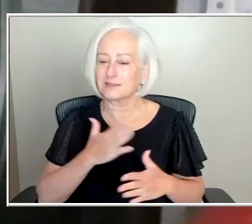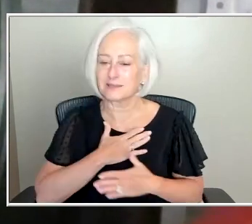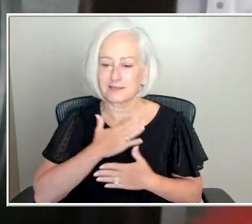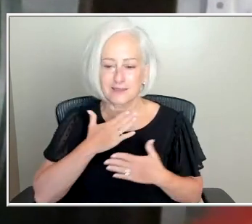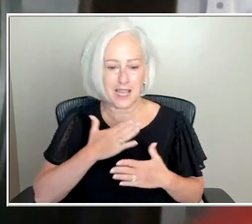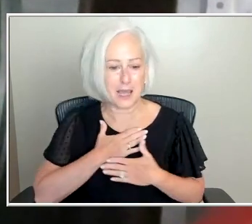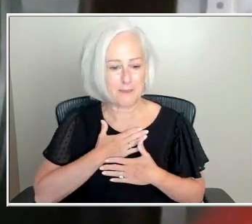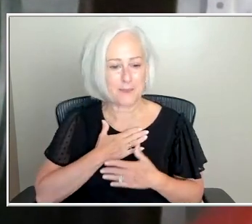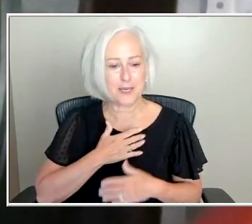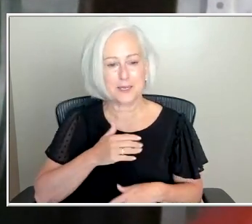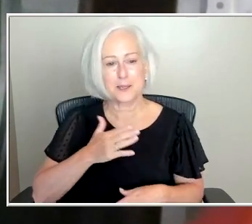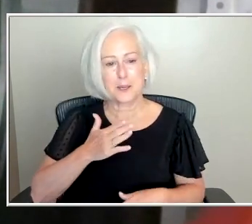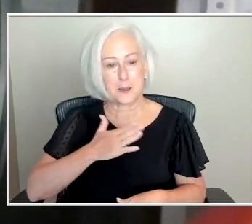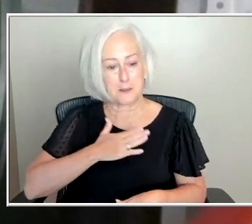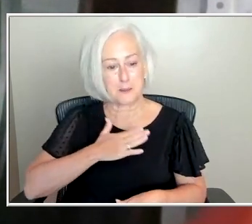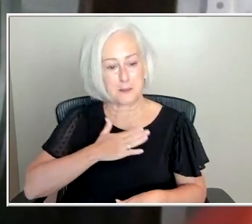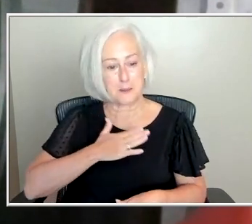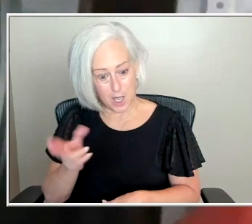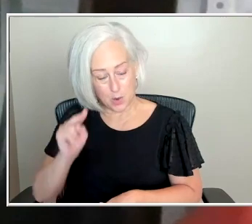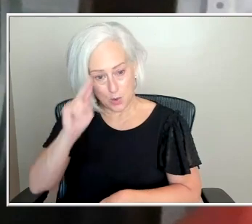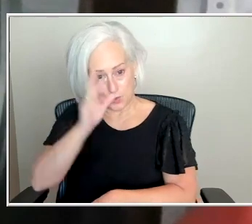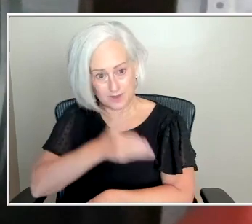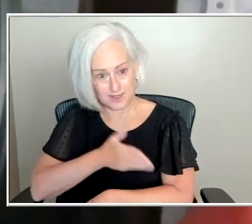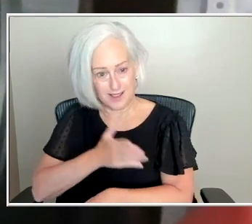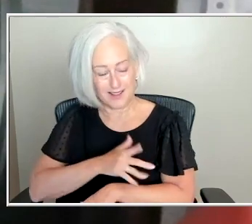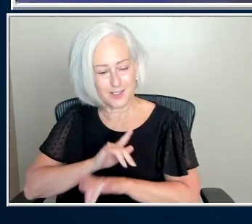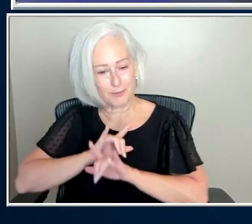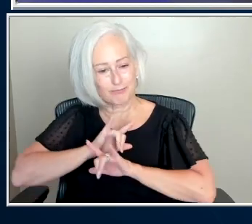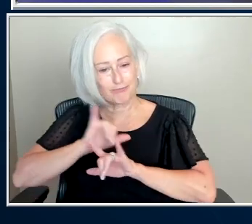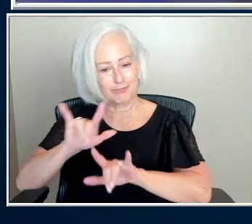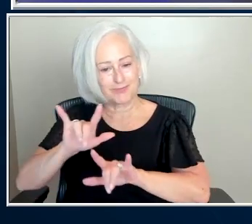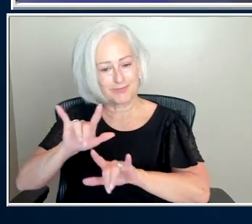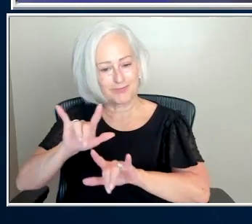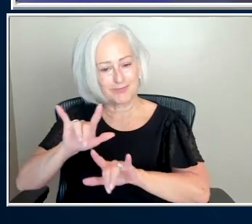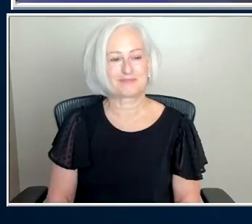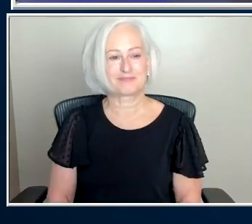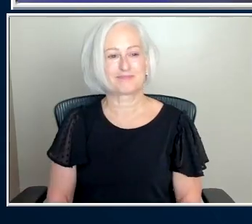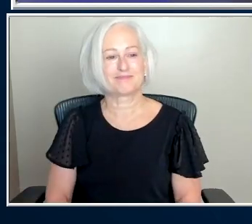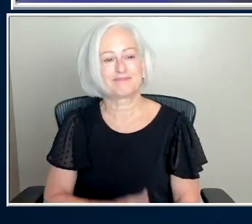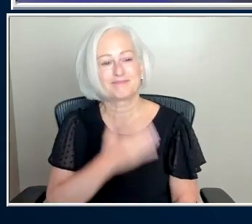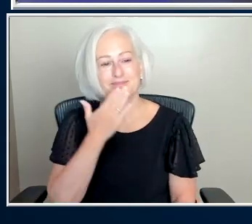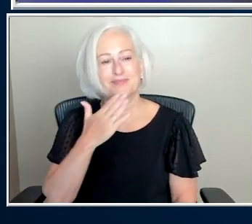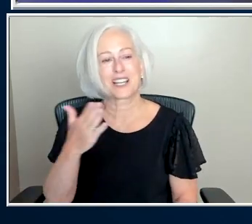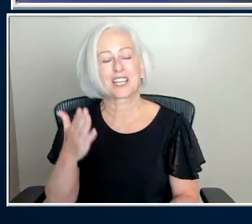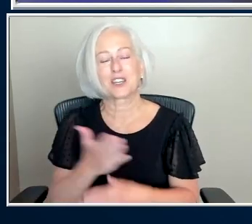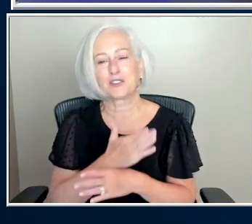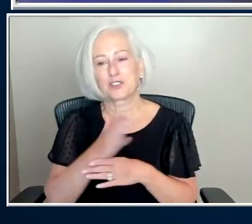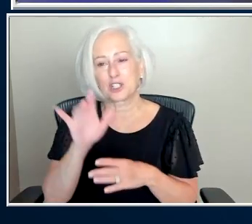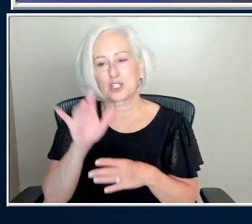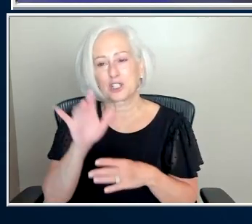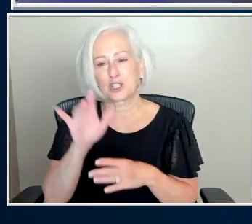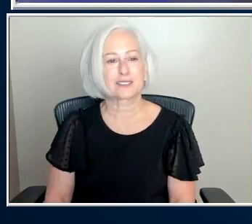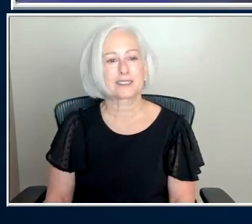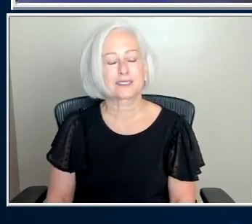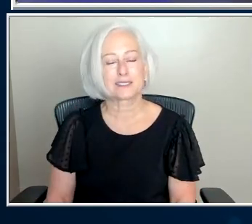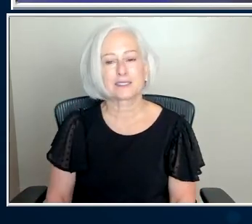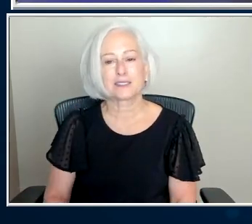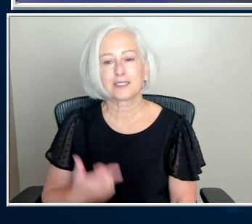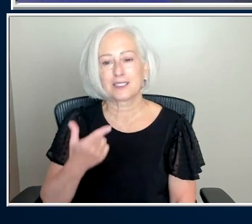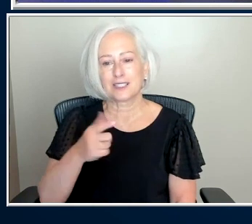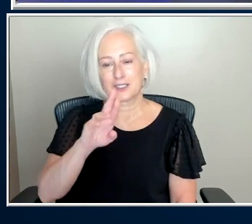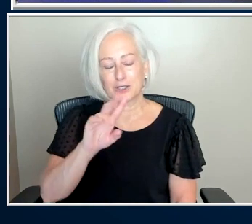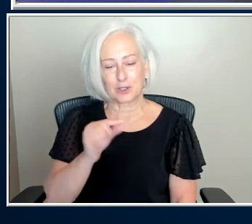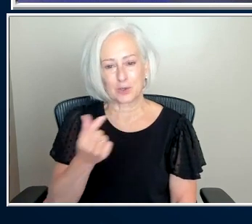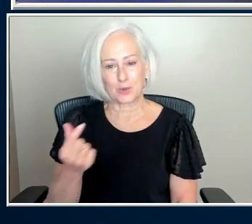sons, we love him. Thank you for sharing that. Greg, what's it like to hear him talk about you